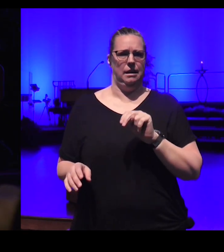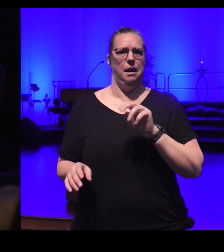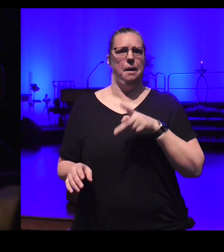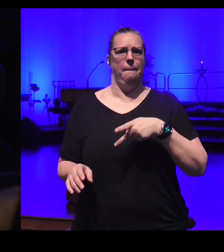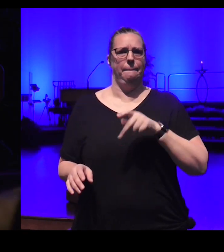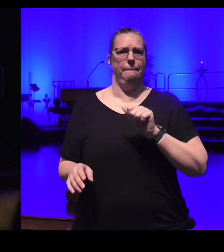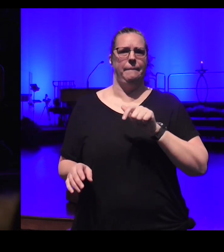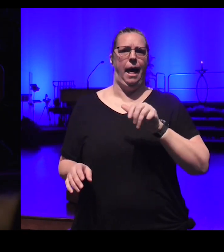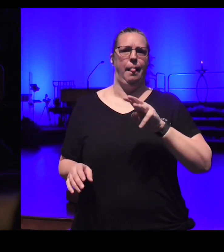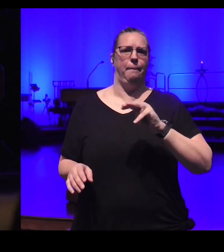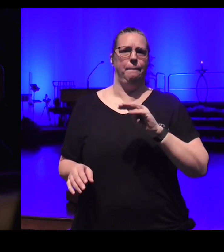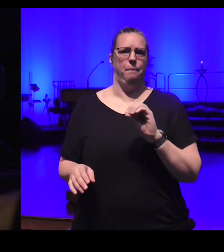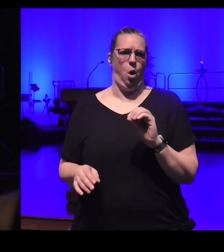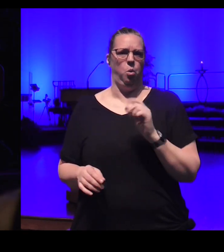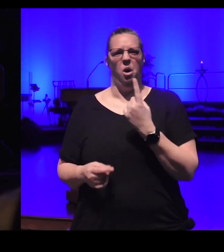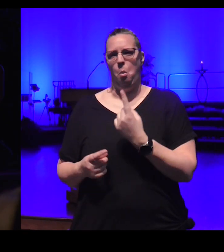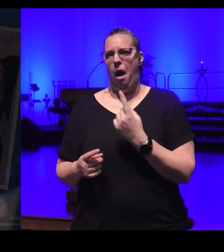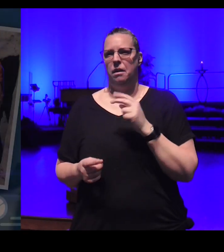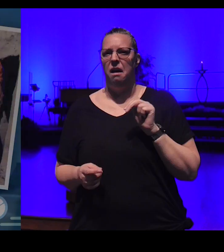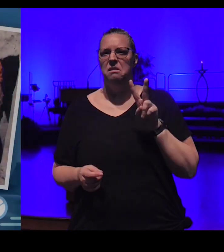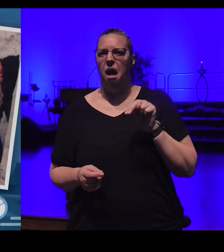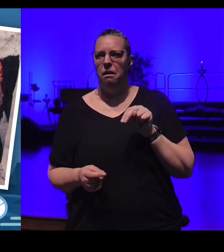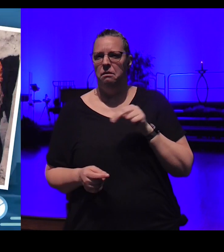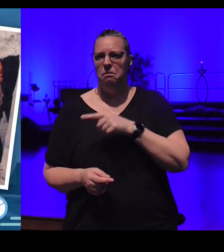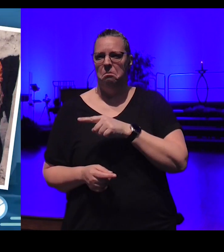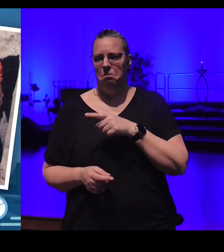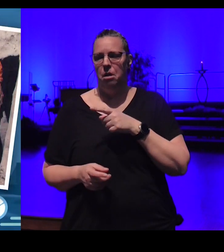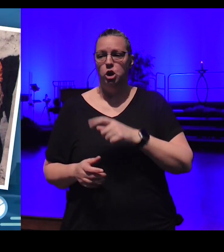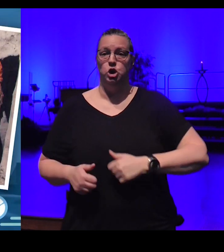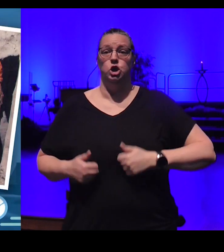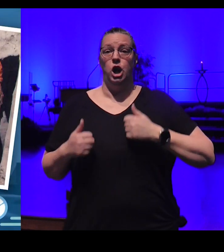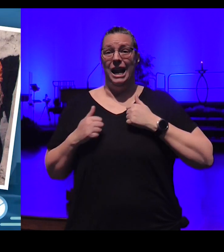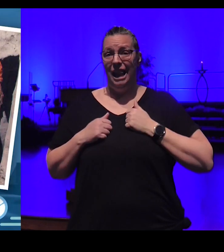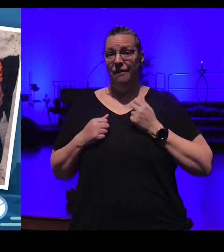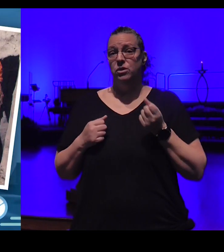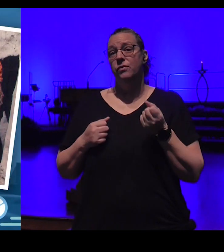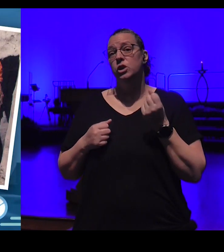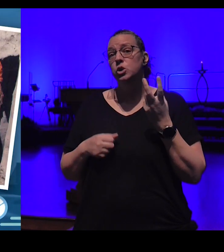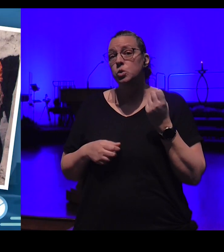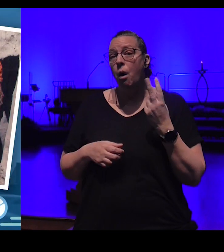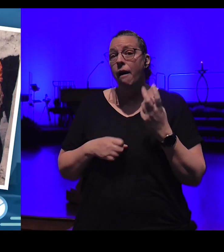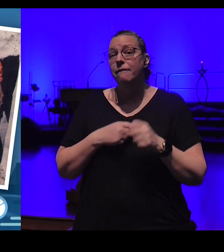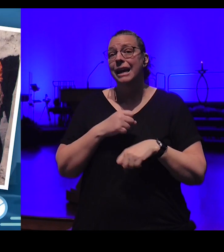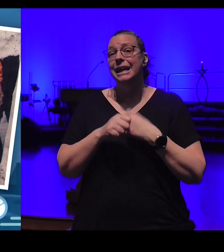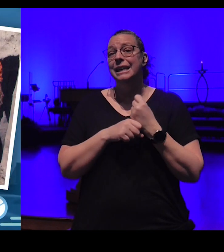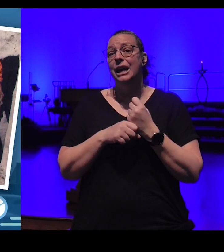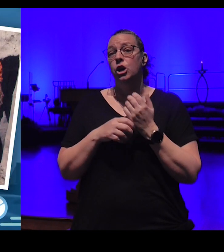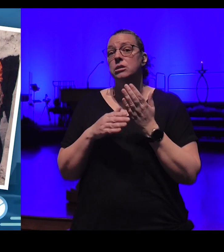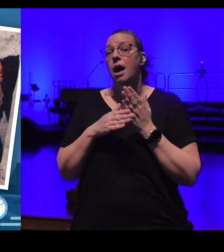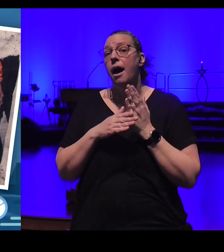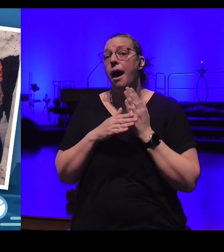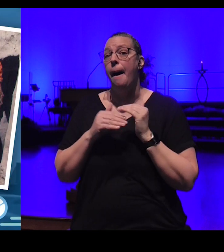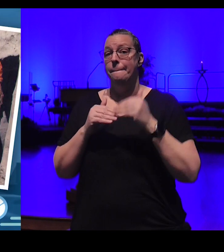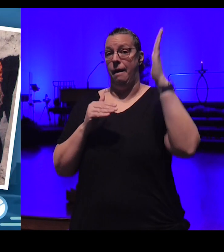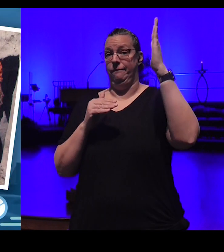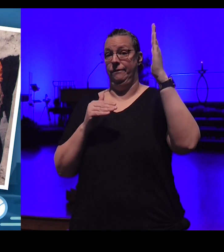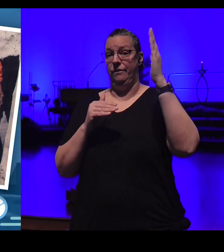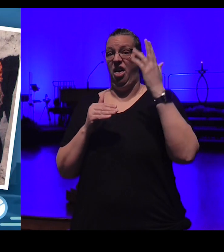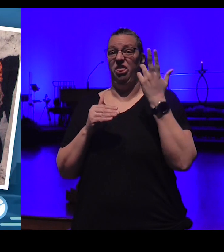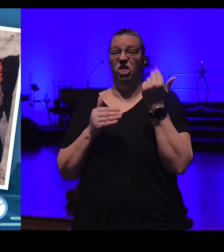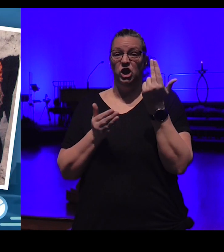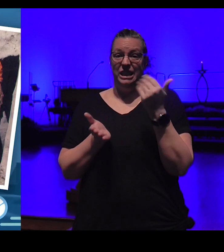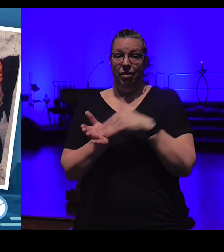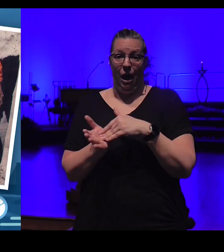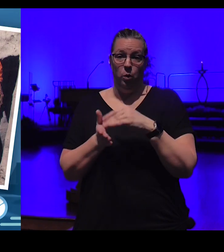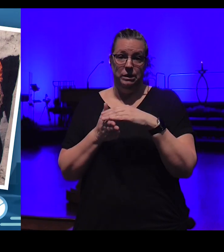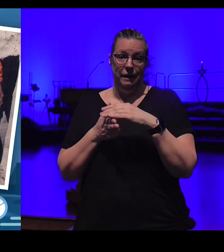She lived for 12 years above 13,000 feet in the Himalayas. And she